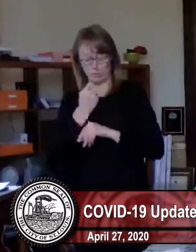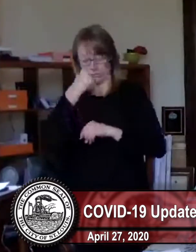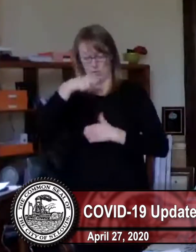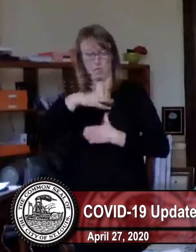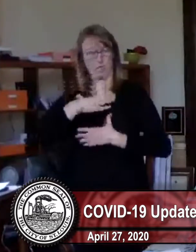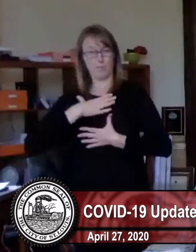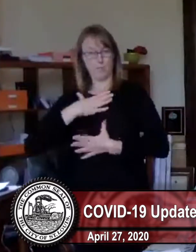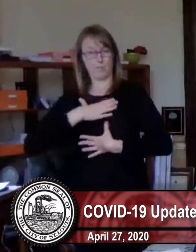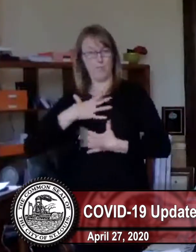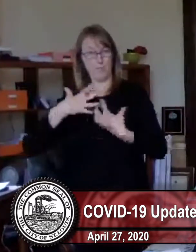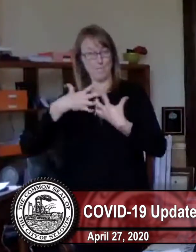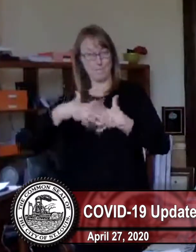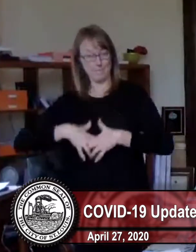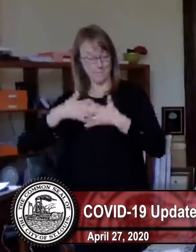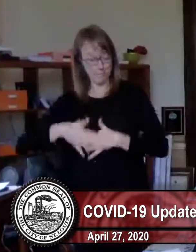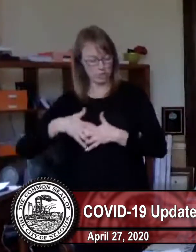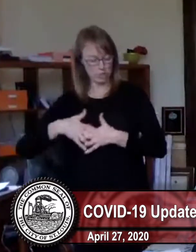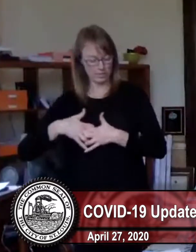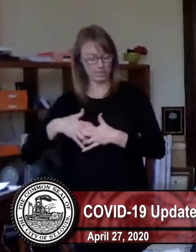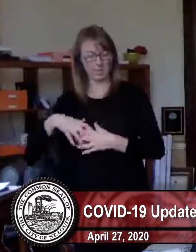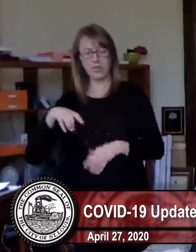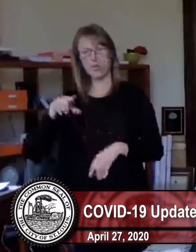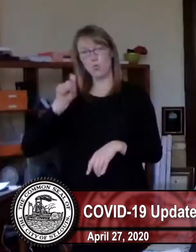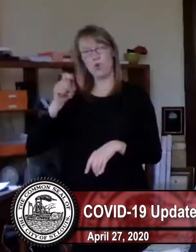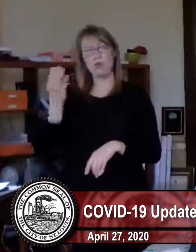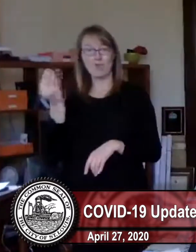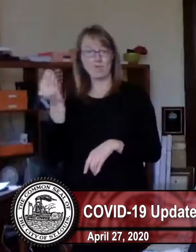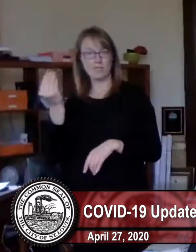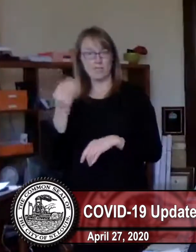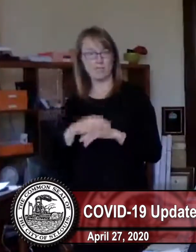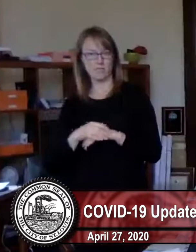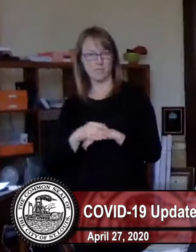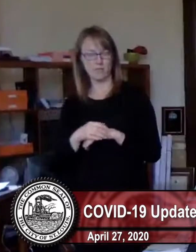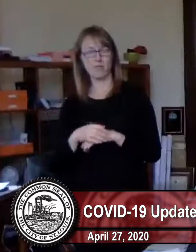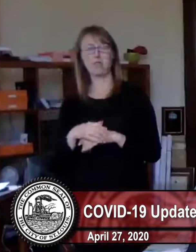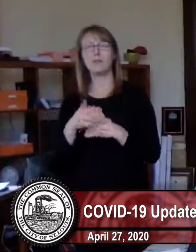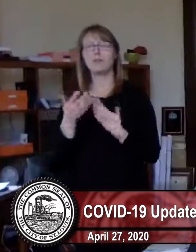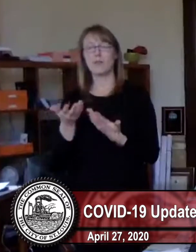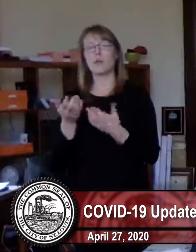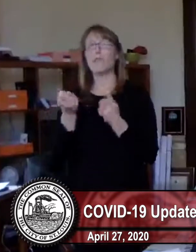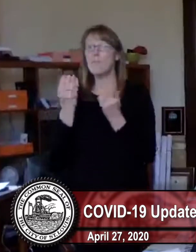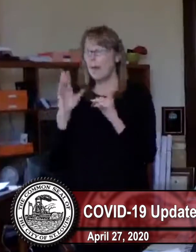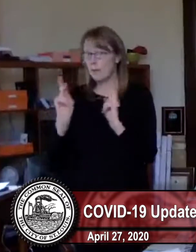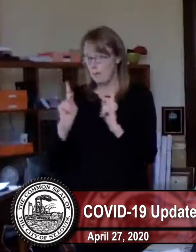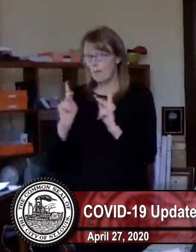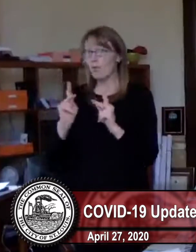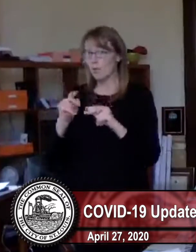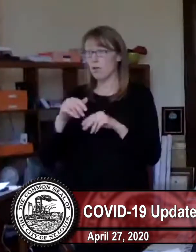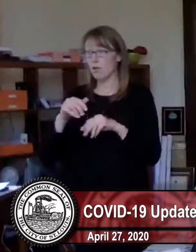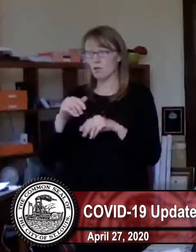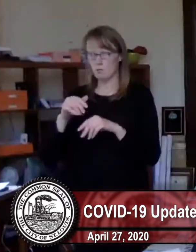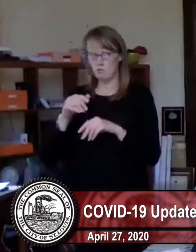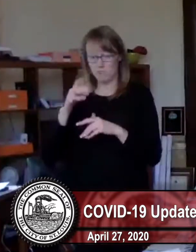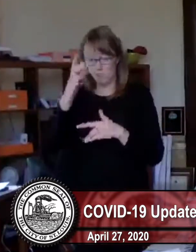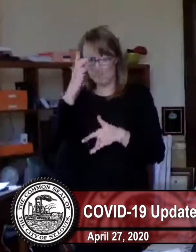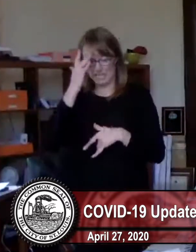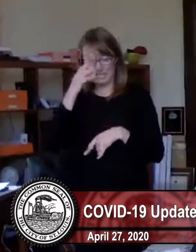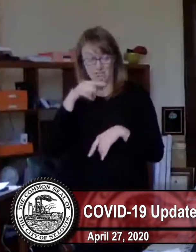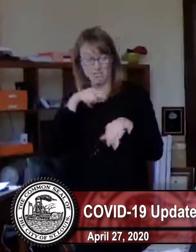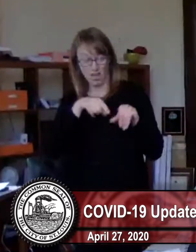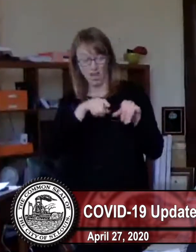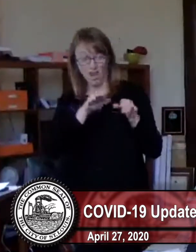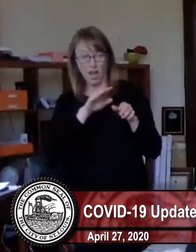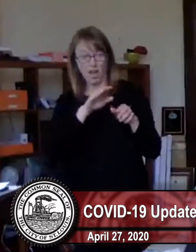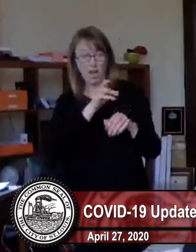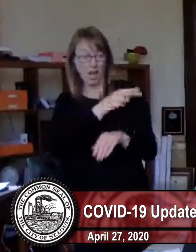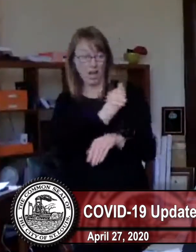people who have been discharged from the hospital. That's very good news. And also a number of people who have tested positive